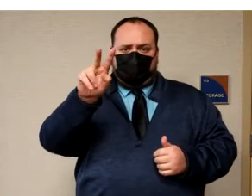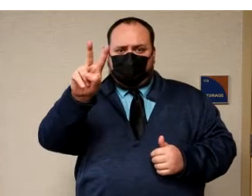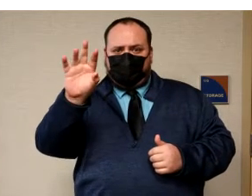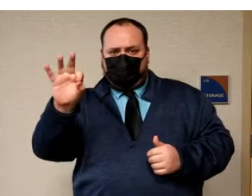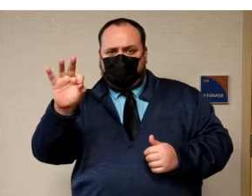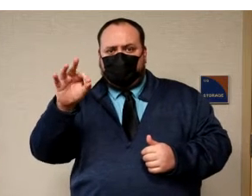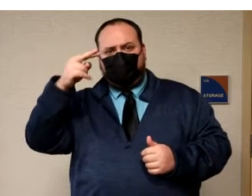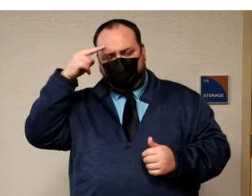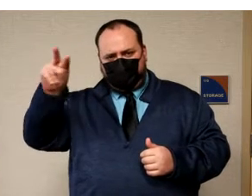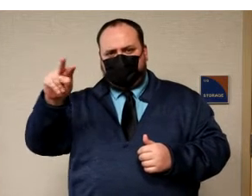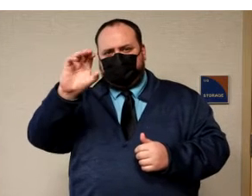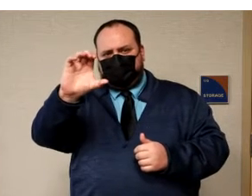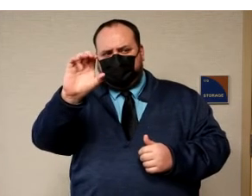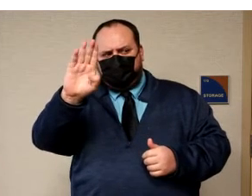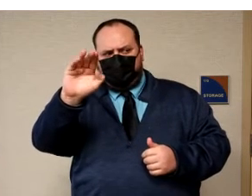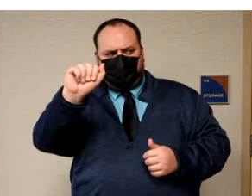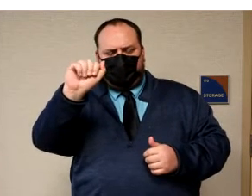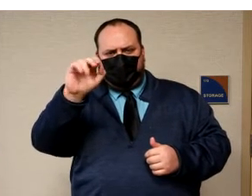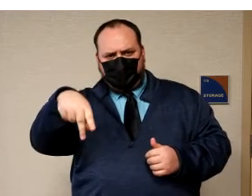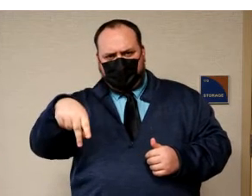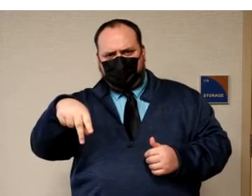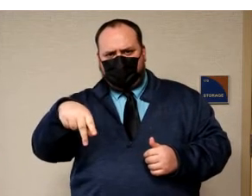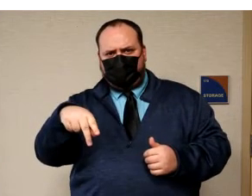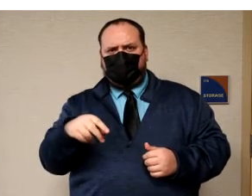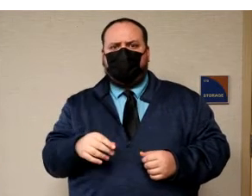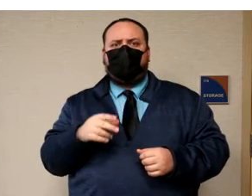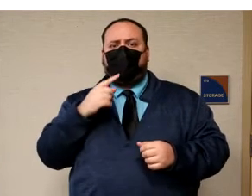35.29% Hispanic CVAP, a population of